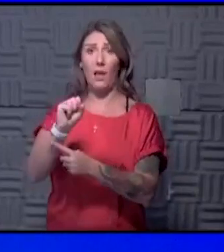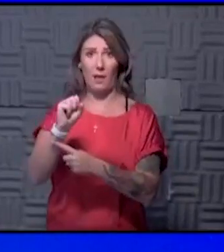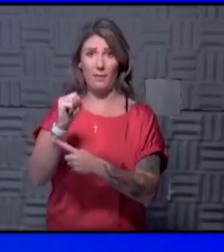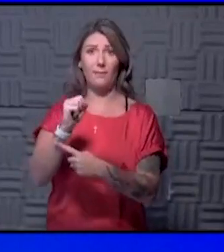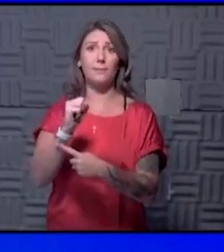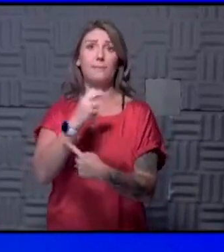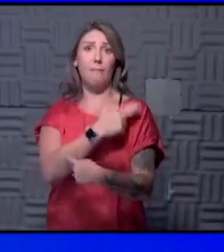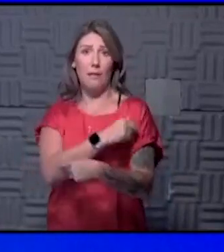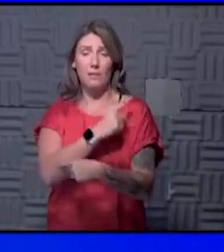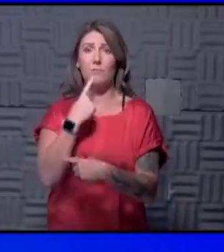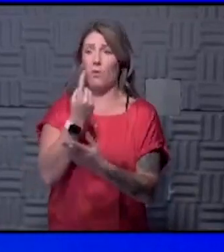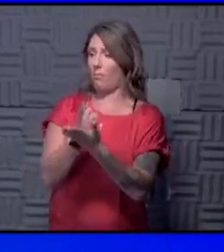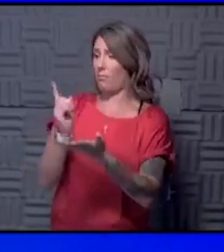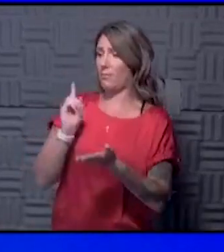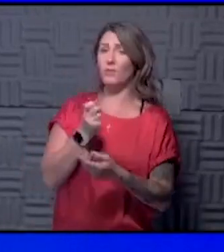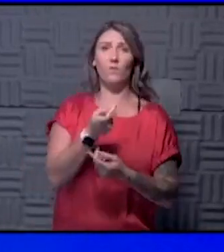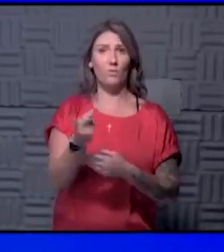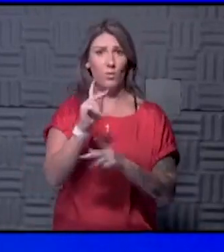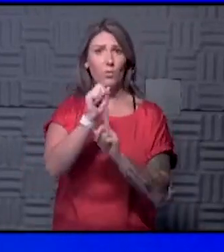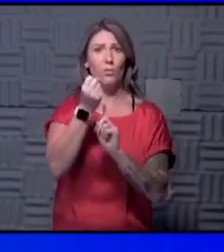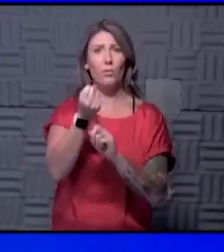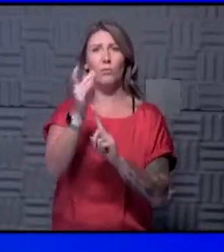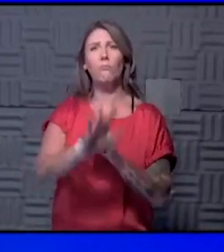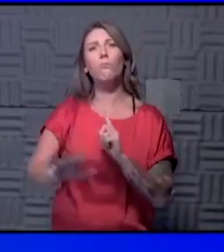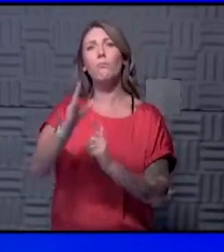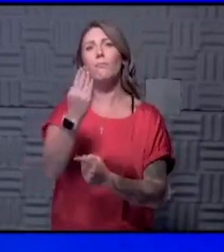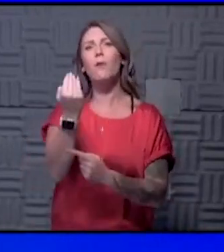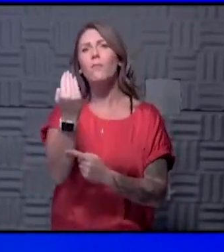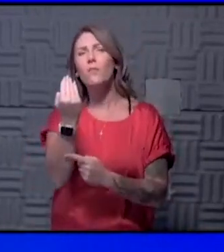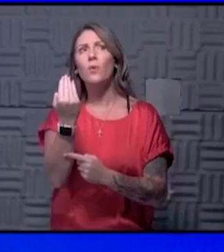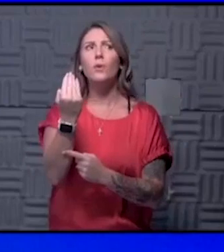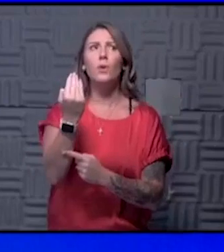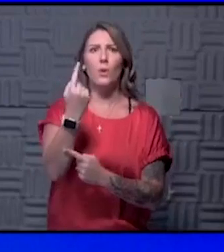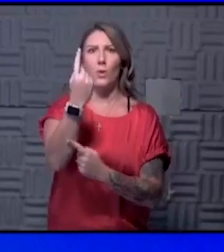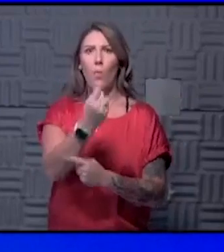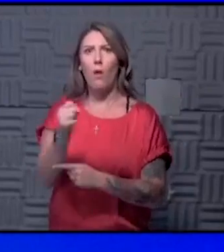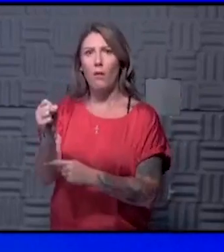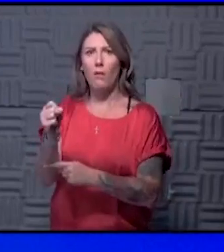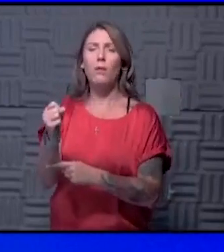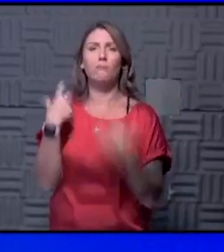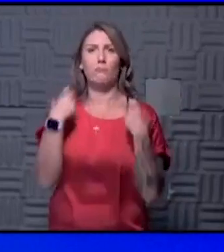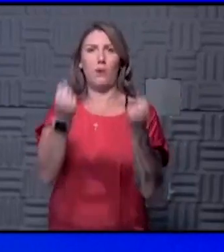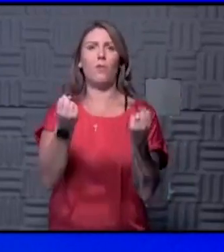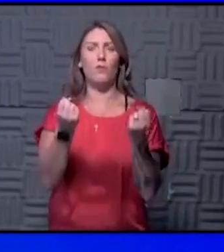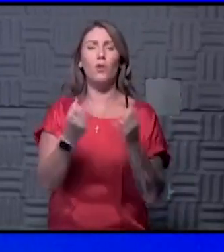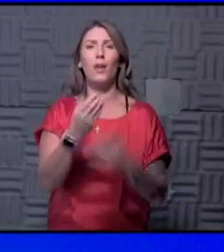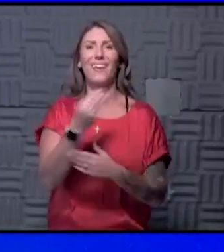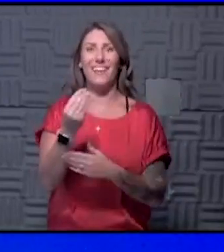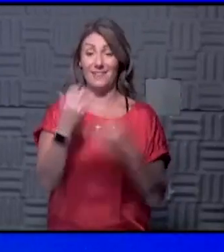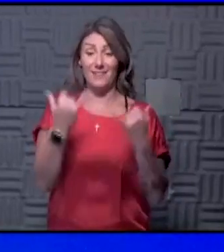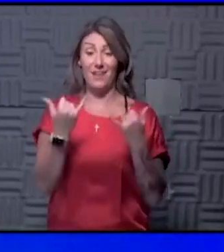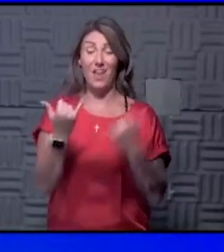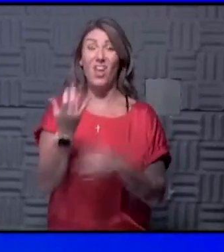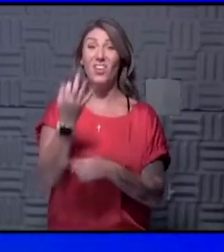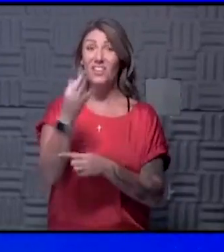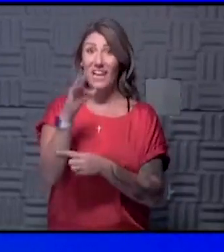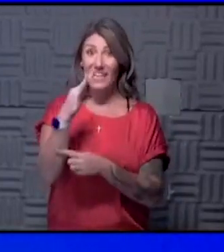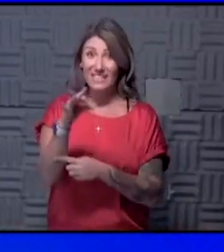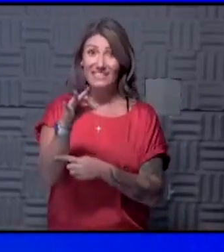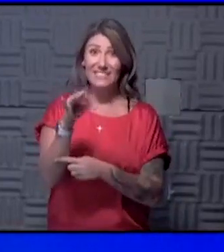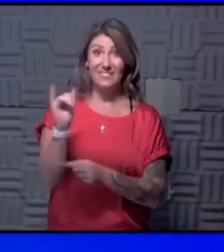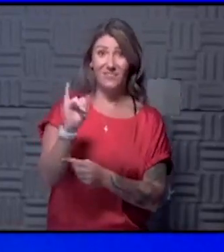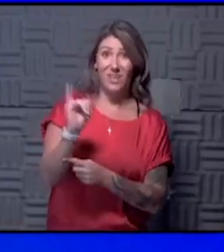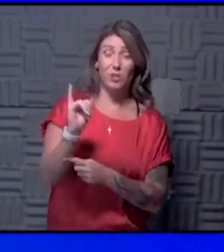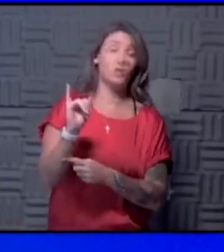had fewer cases. I think they had about 14 with 1 in the recovery period. Right now they're sitting at 19 acute infections